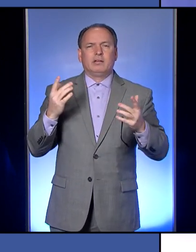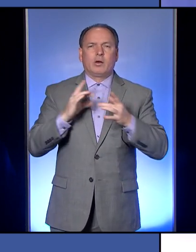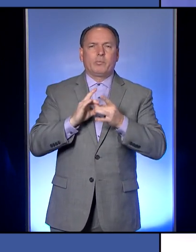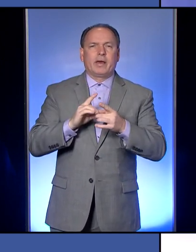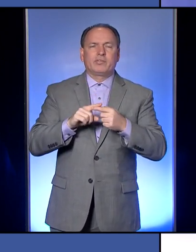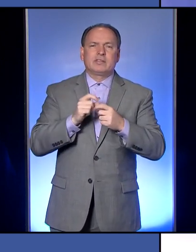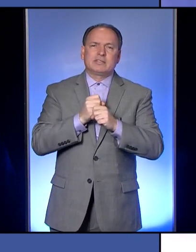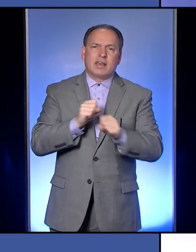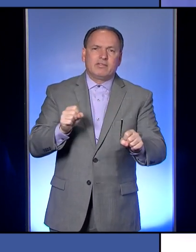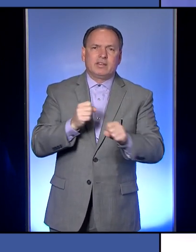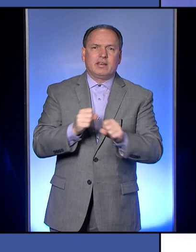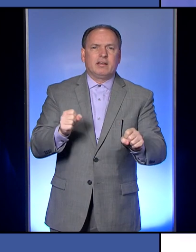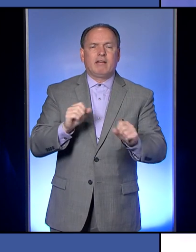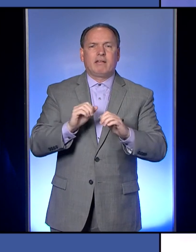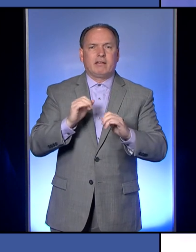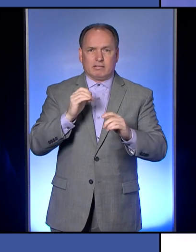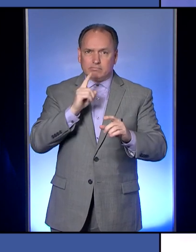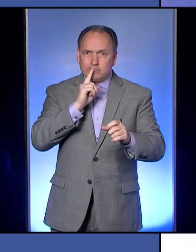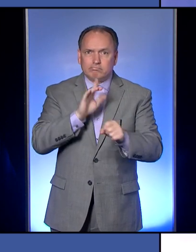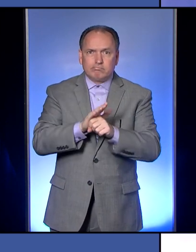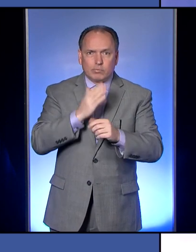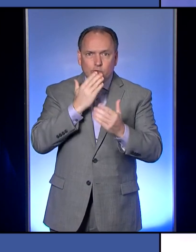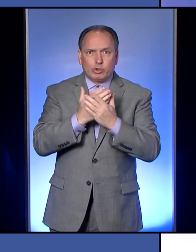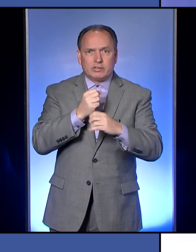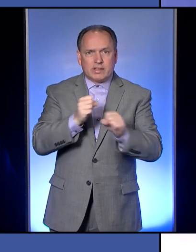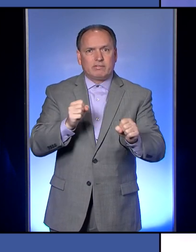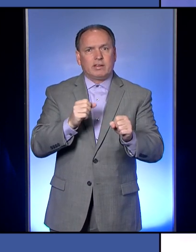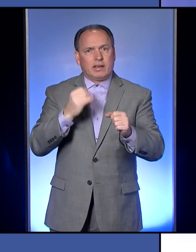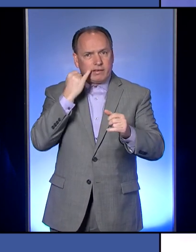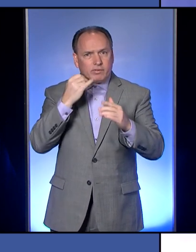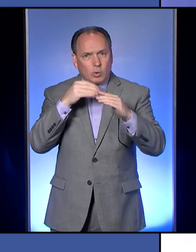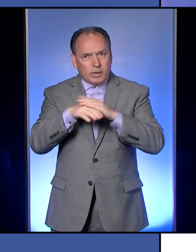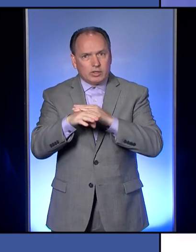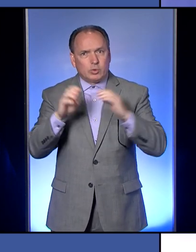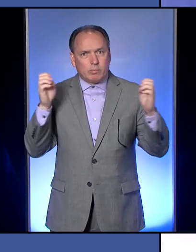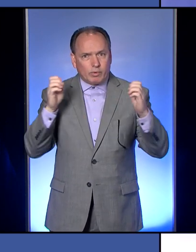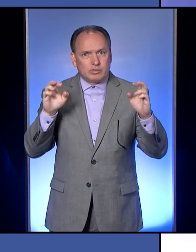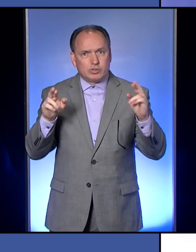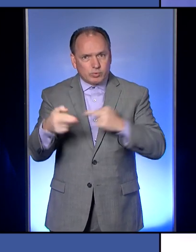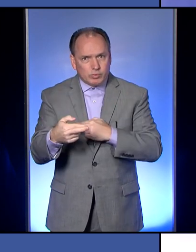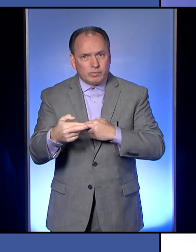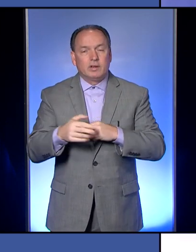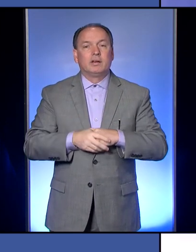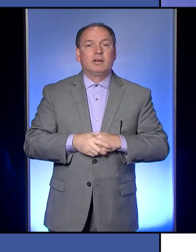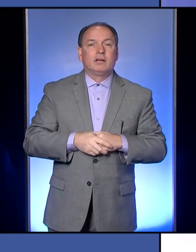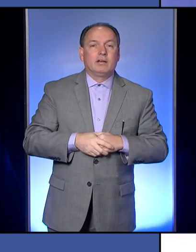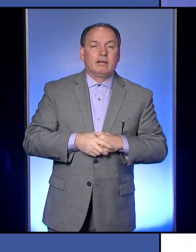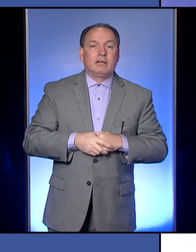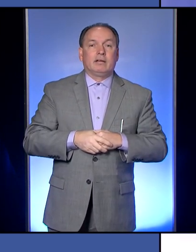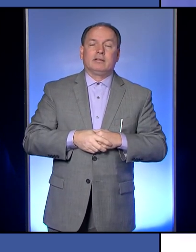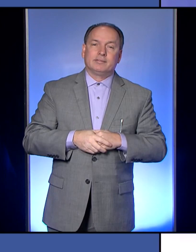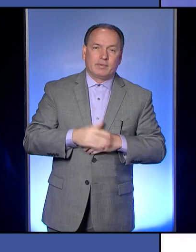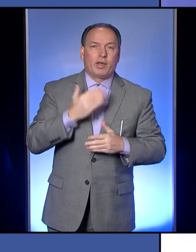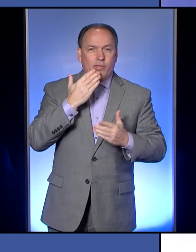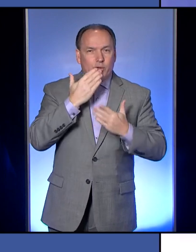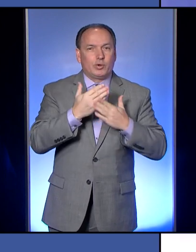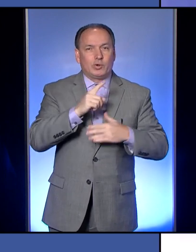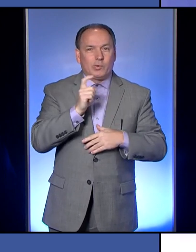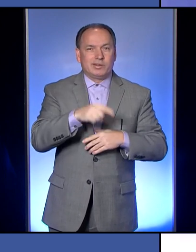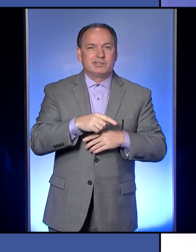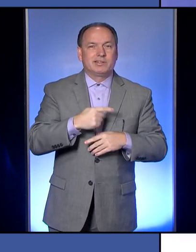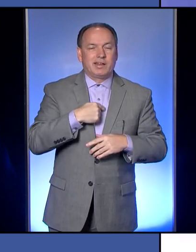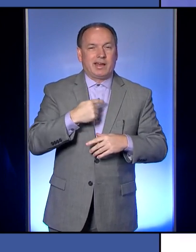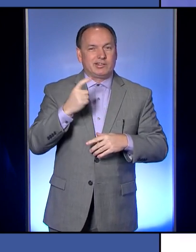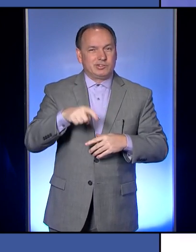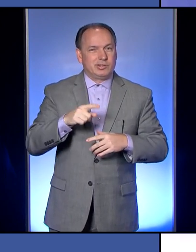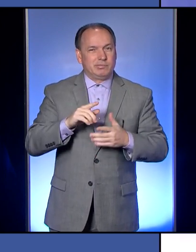of coming to the emergency department. There's a lot of anxiety just going to the grocery store, and I think it's a good question. Should I be worried